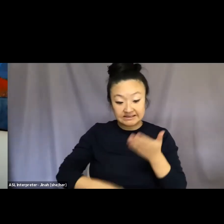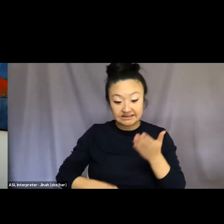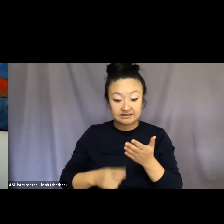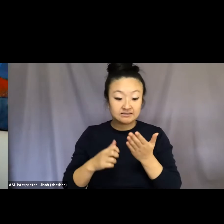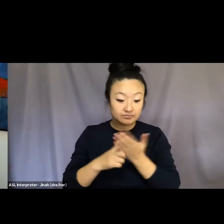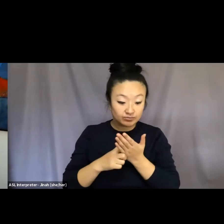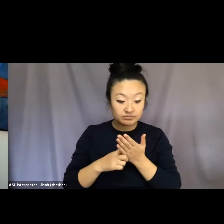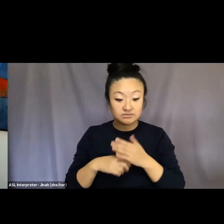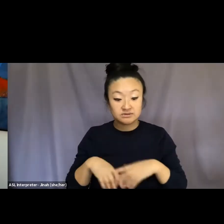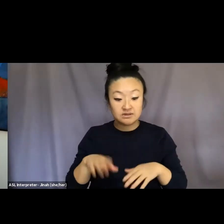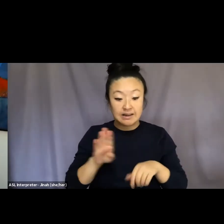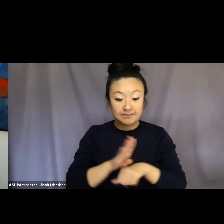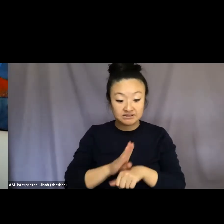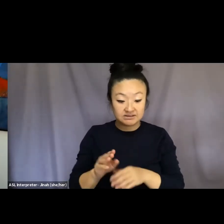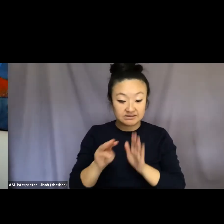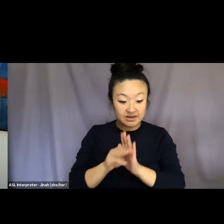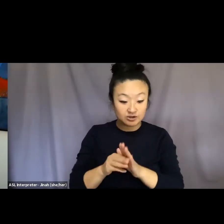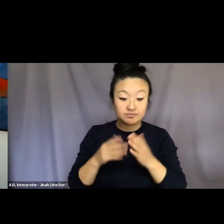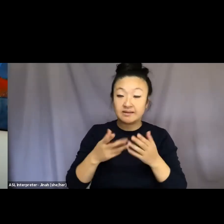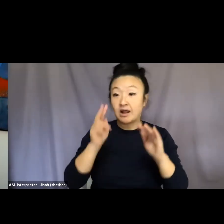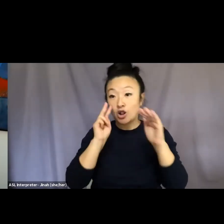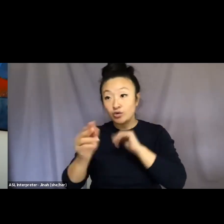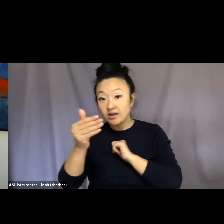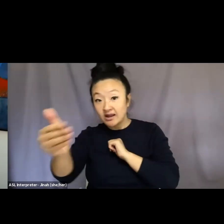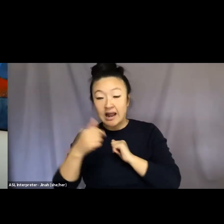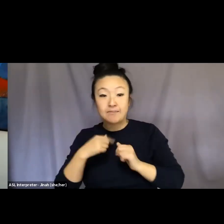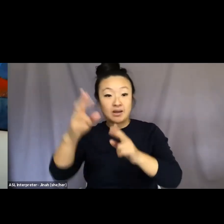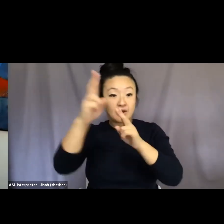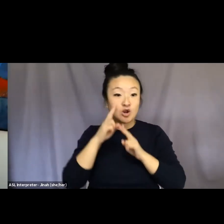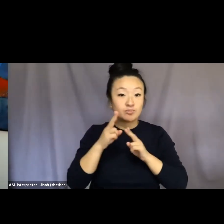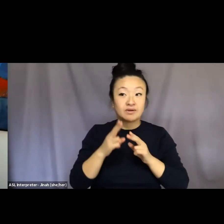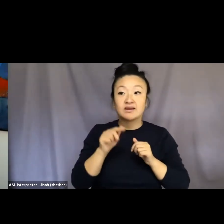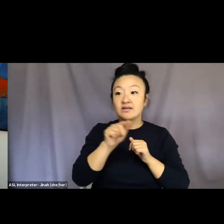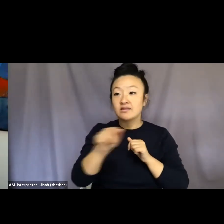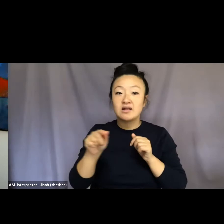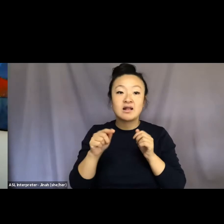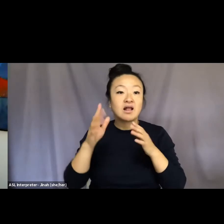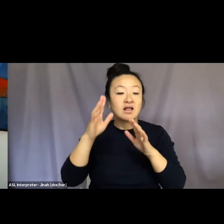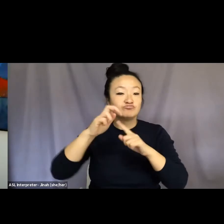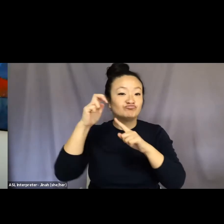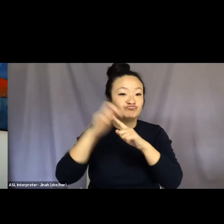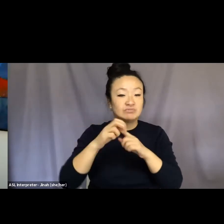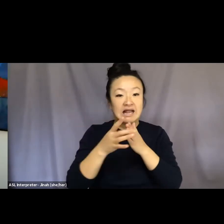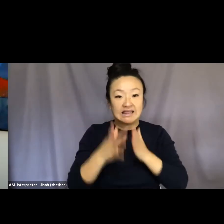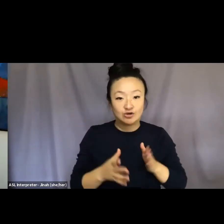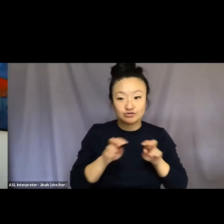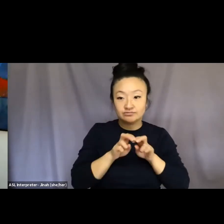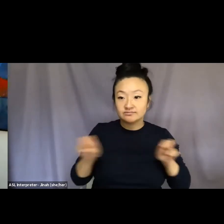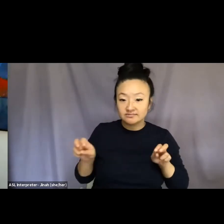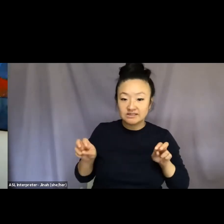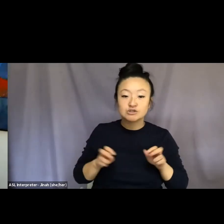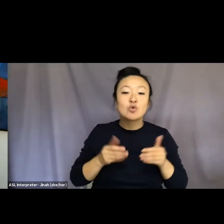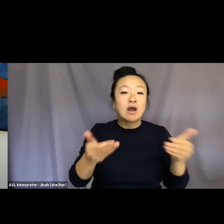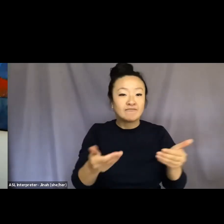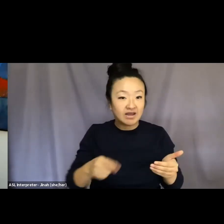I am honored to be joined today by visionary leaders from phenomenal cultural organizations. I invite you, our panelists, now to join me on the